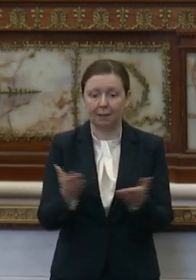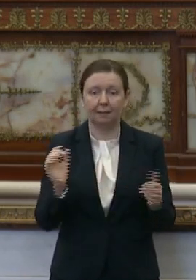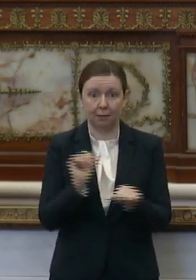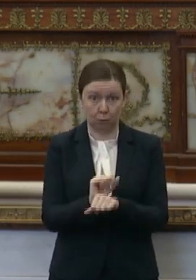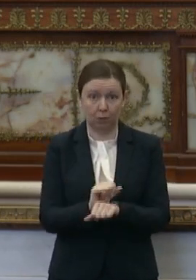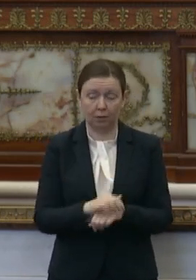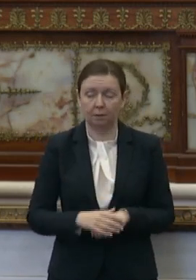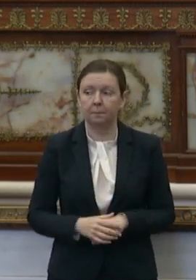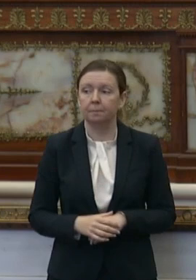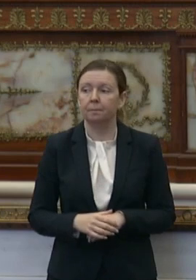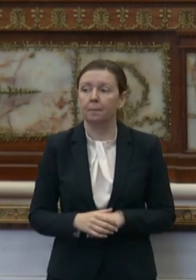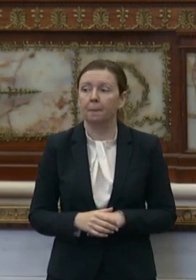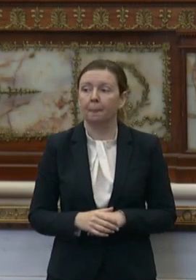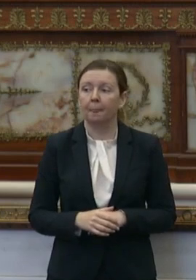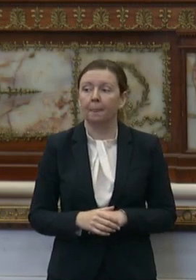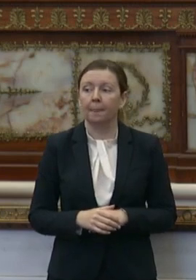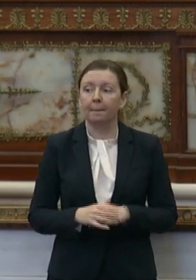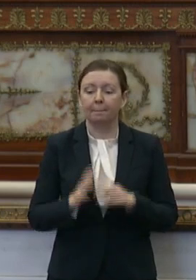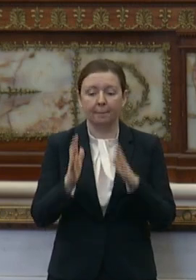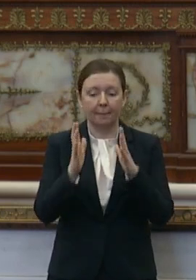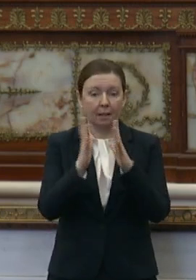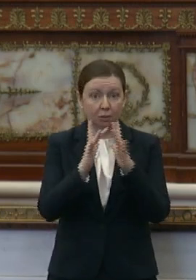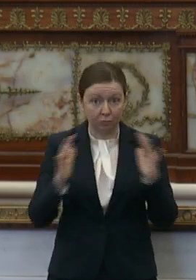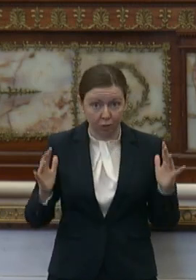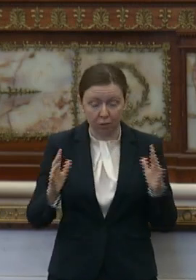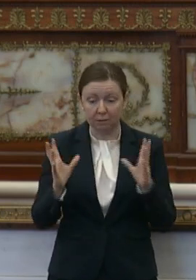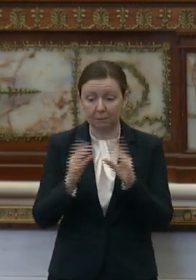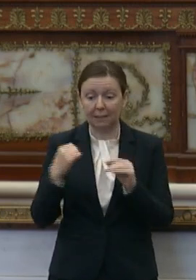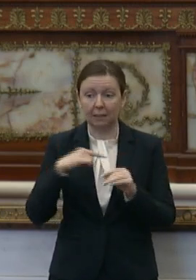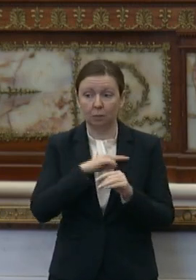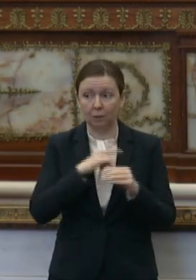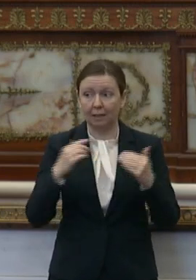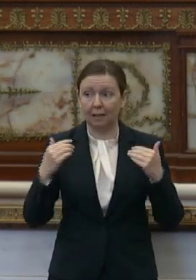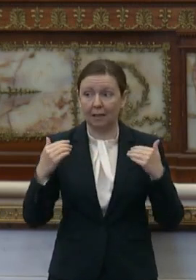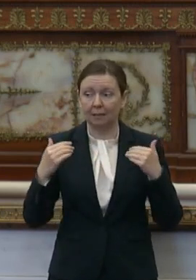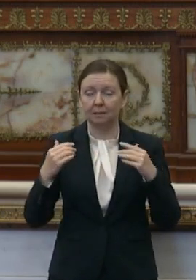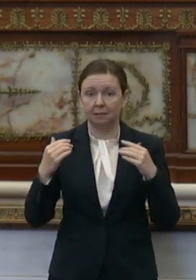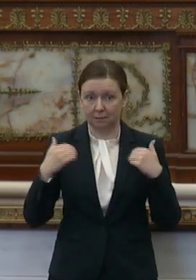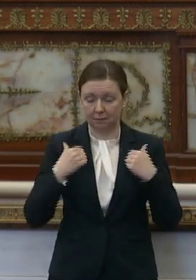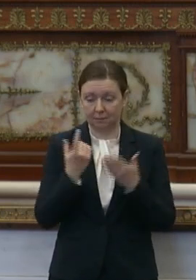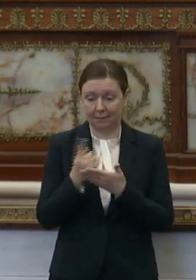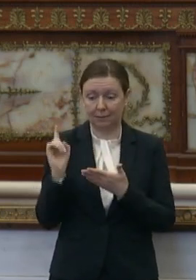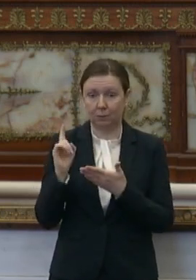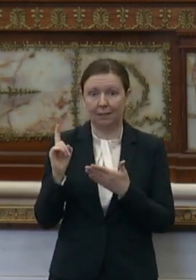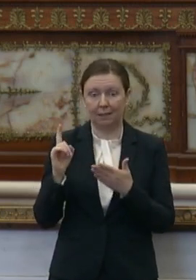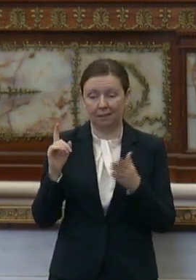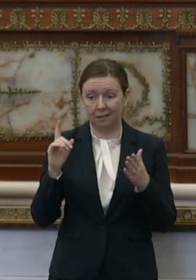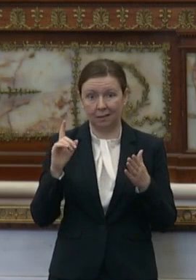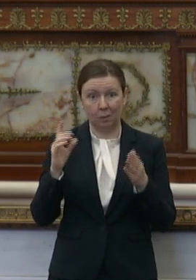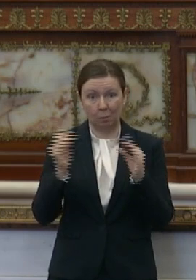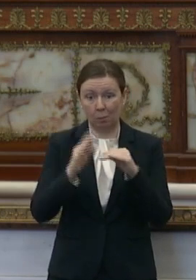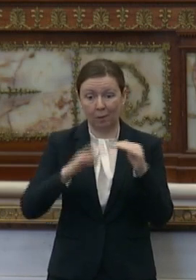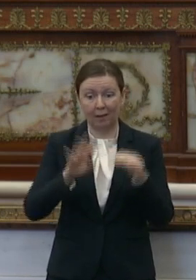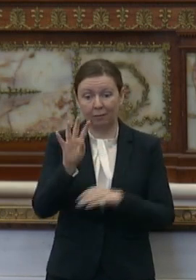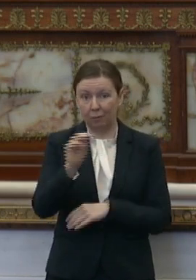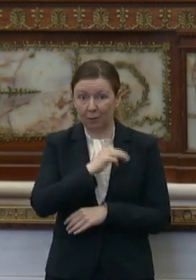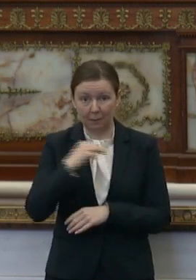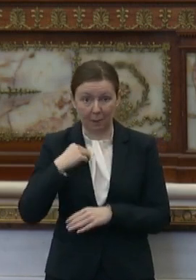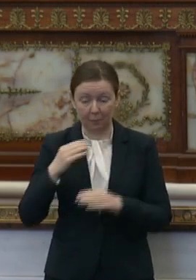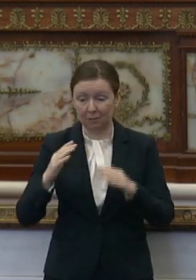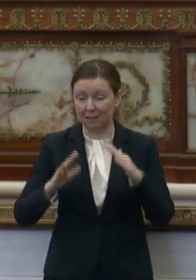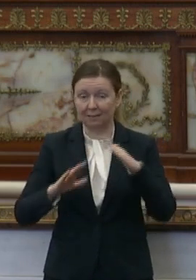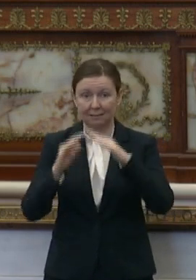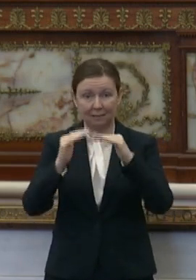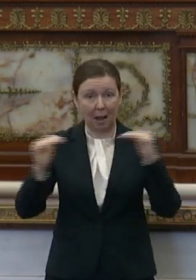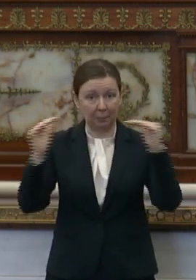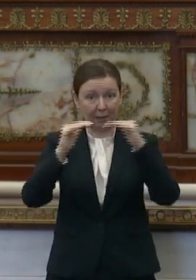work. The diversion meeting that we held this week attracted more than 40 members at the highest levels